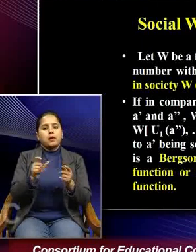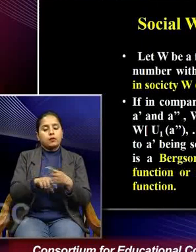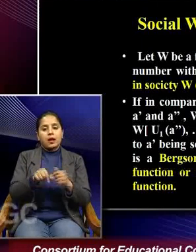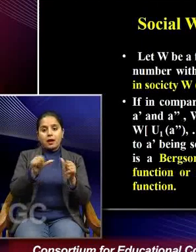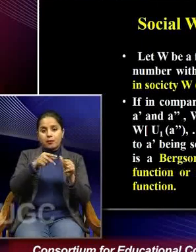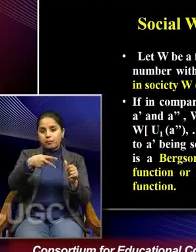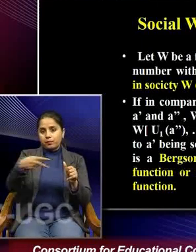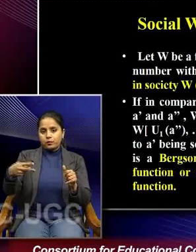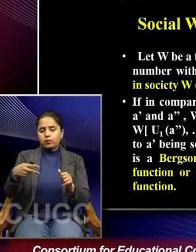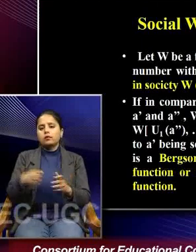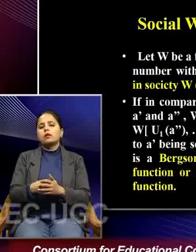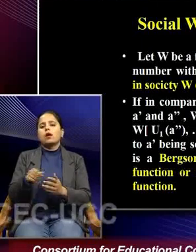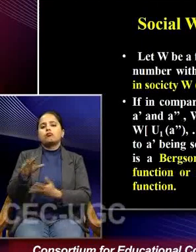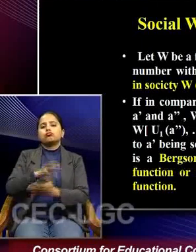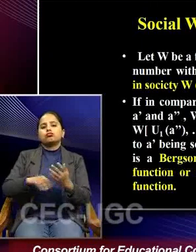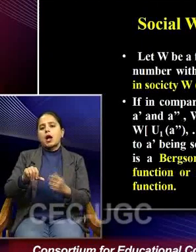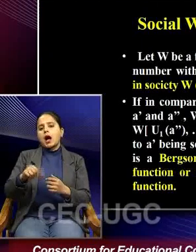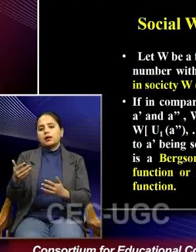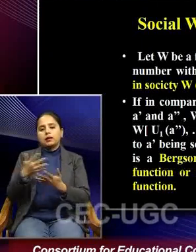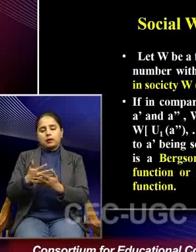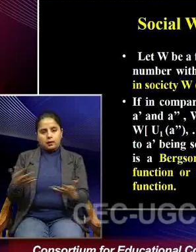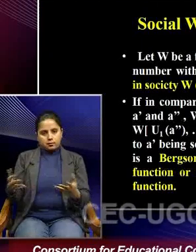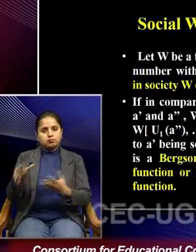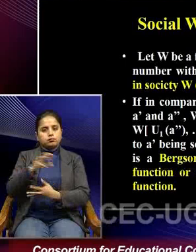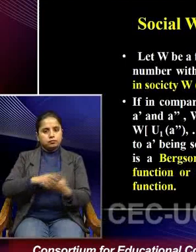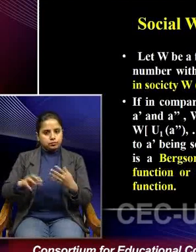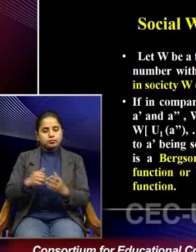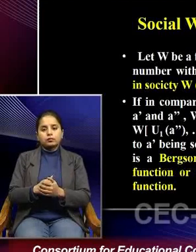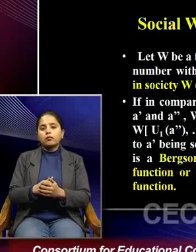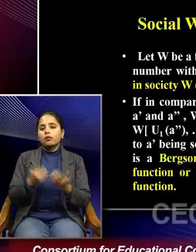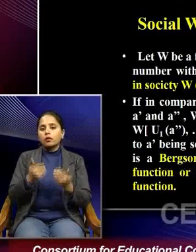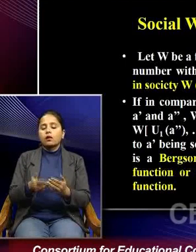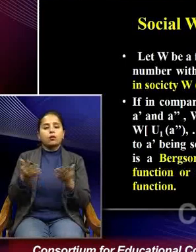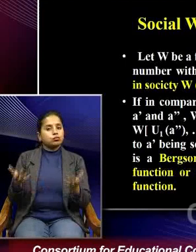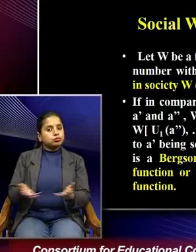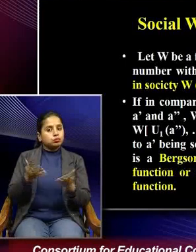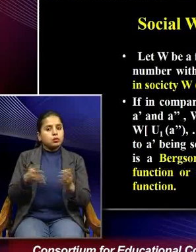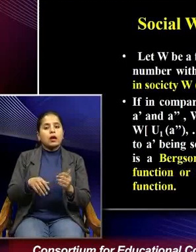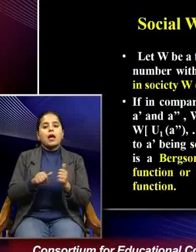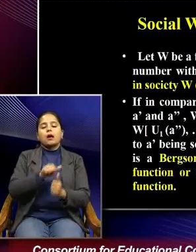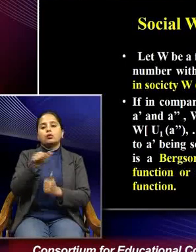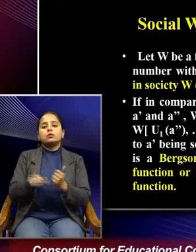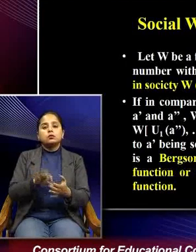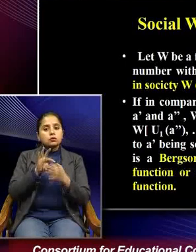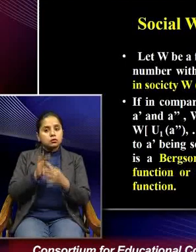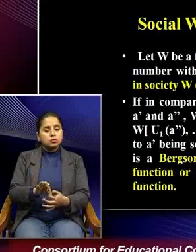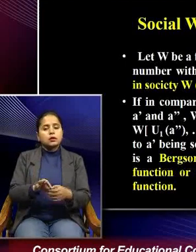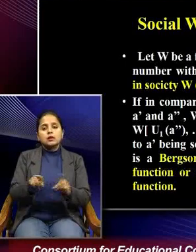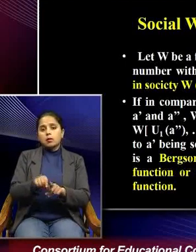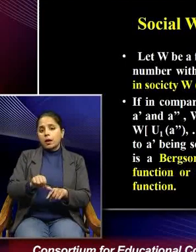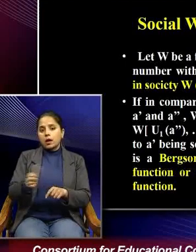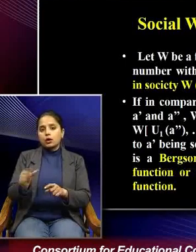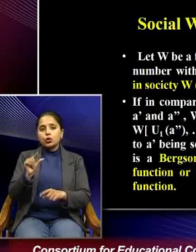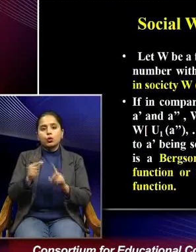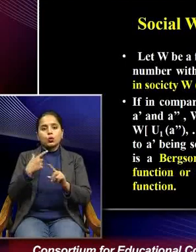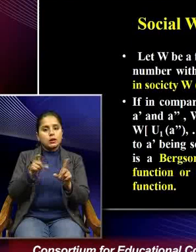another combination of commodities. Now, the welfare associated as well as the